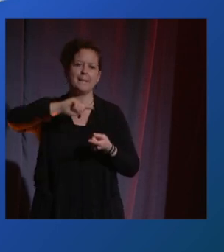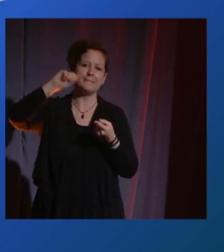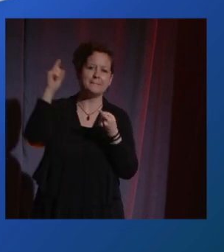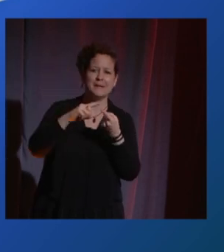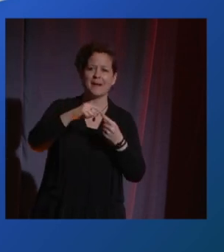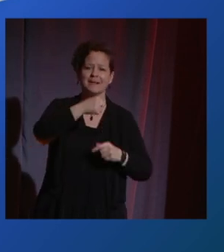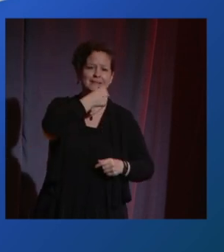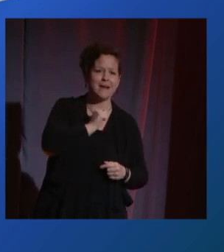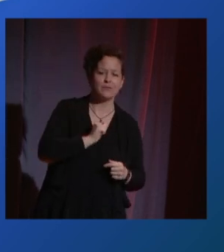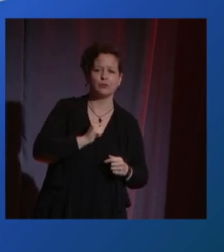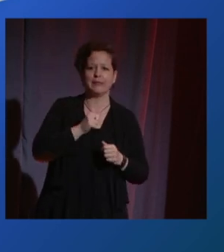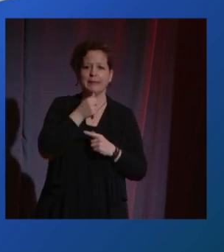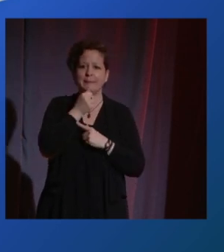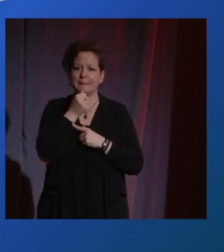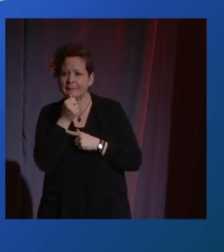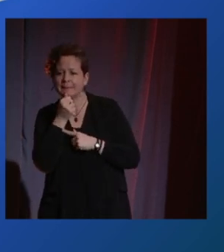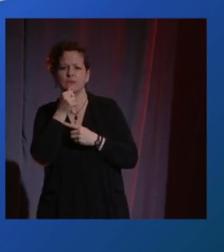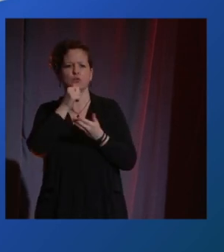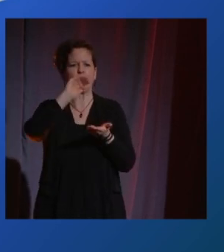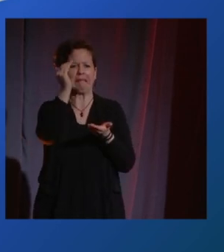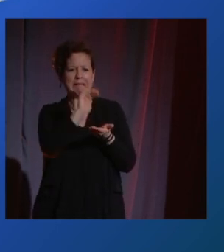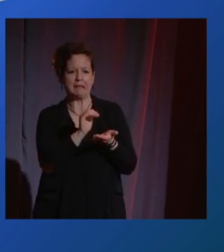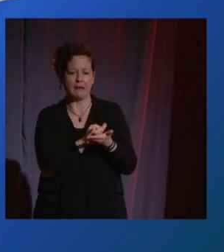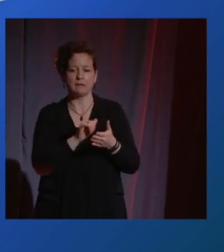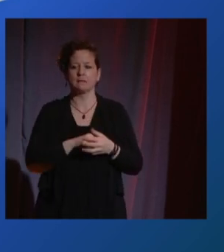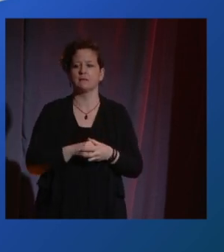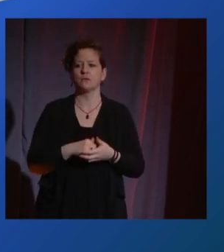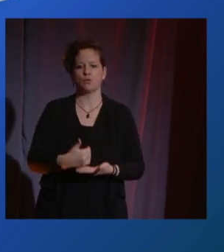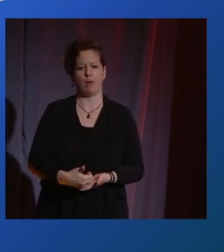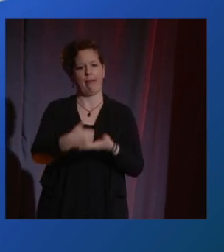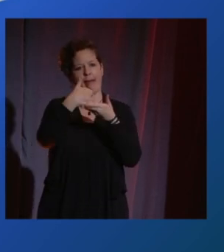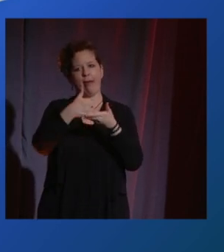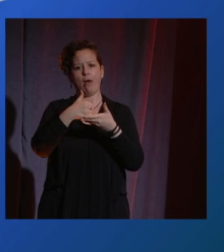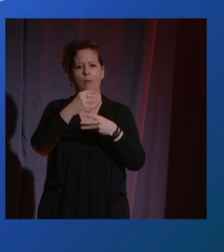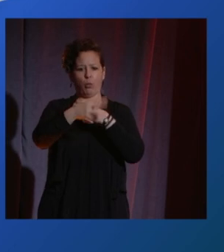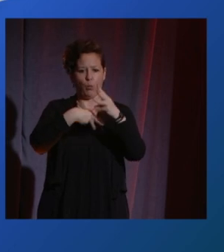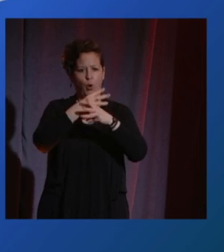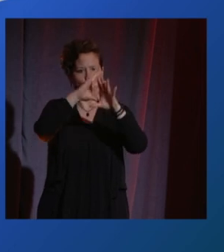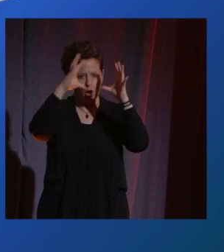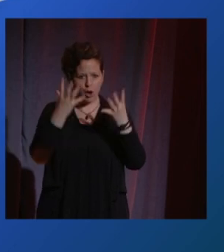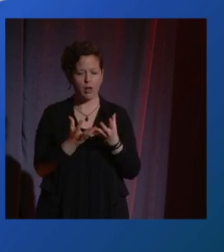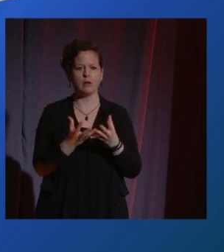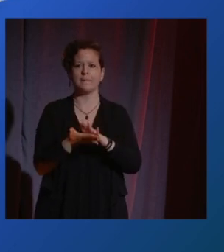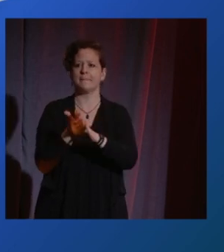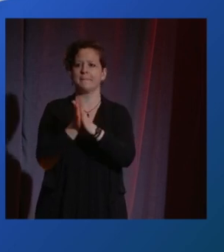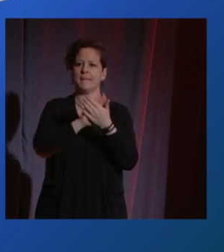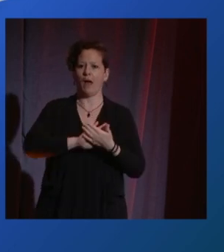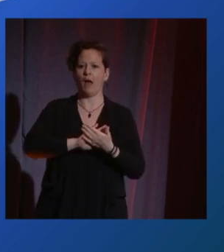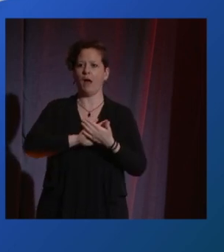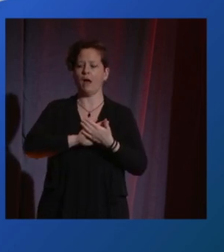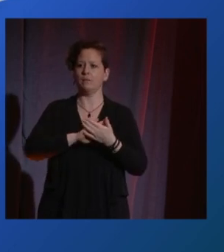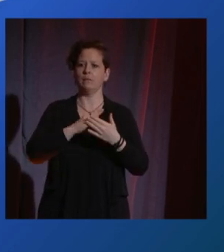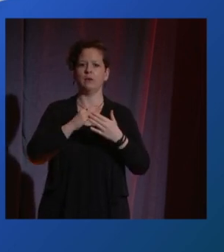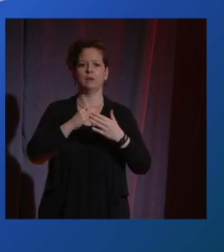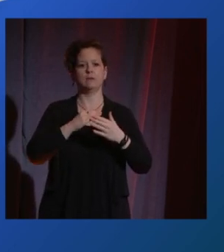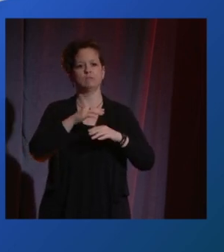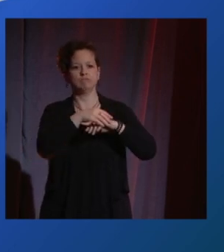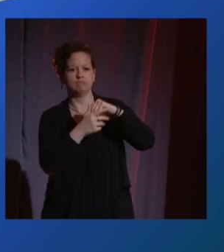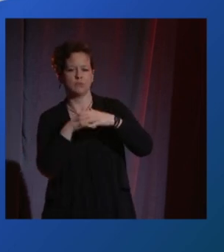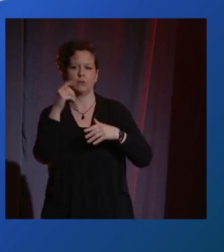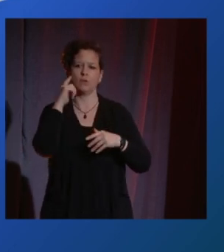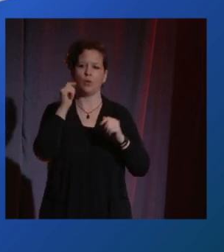misery and to prepare a world in which everybody can Thrive and it starts with the most basic things food water